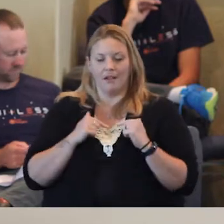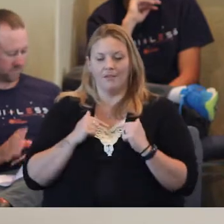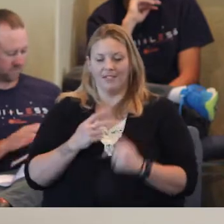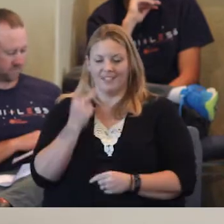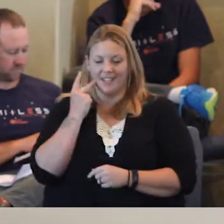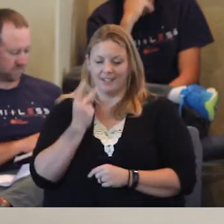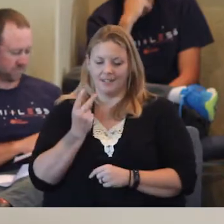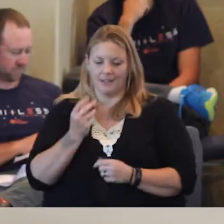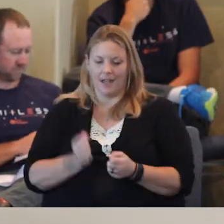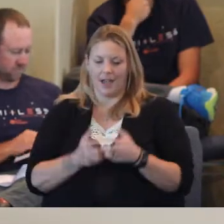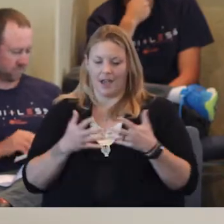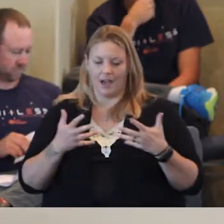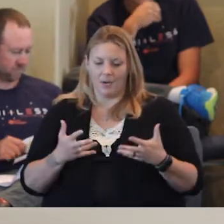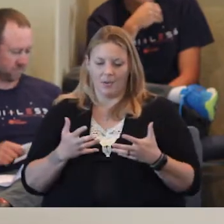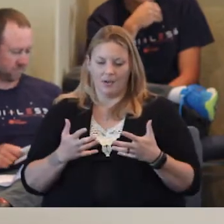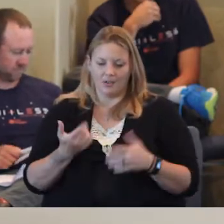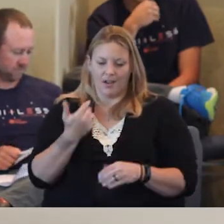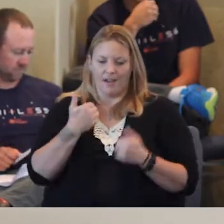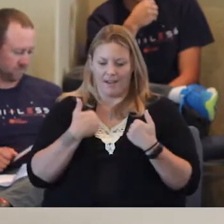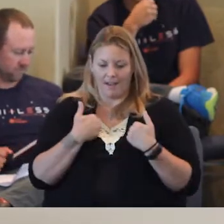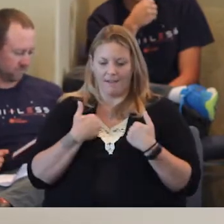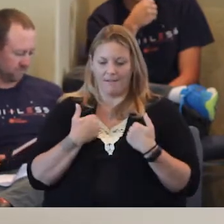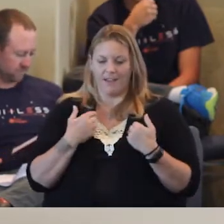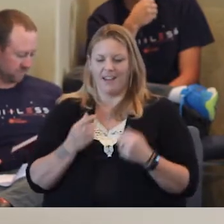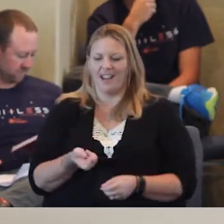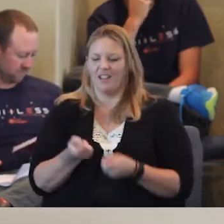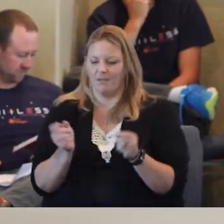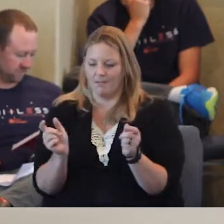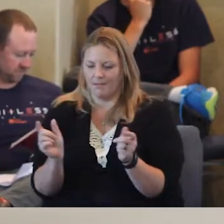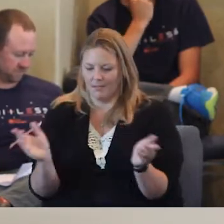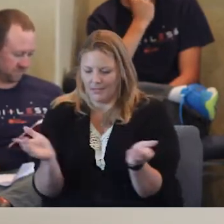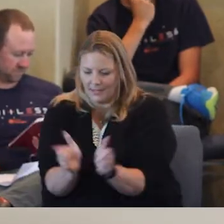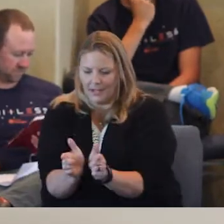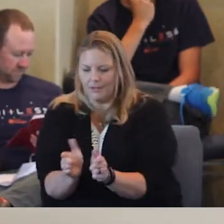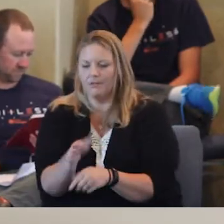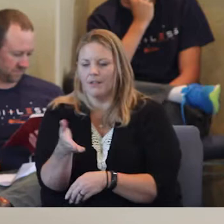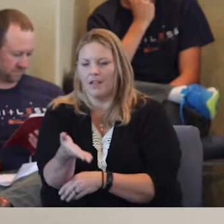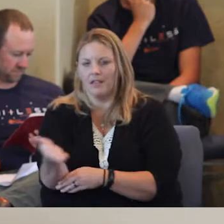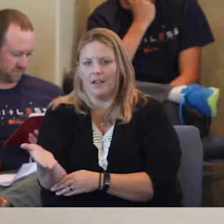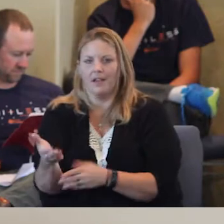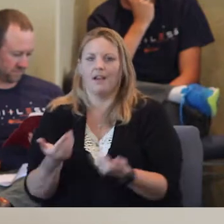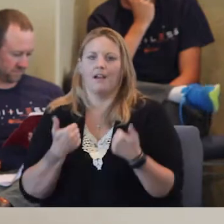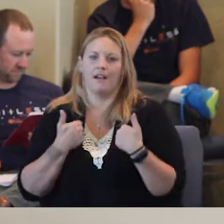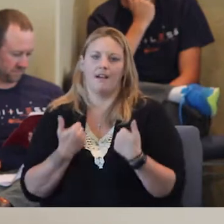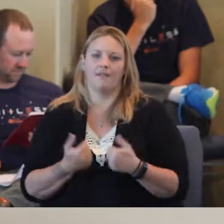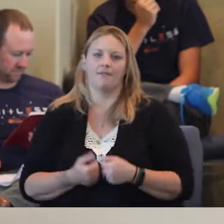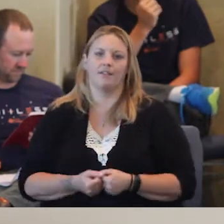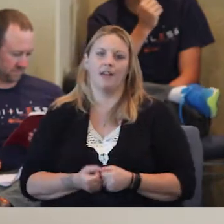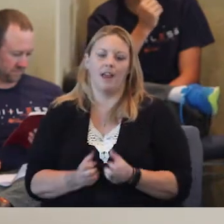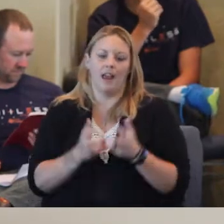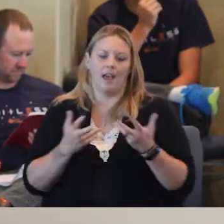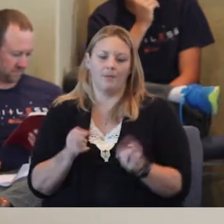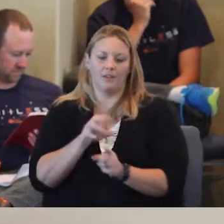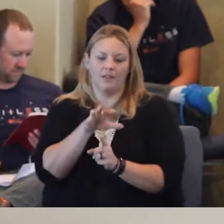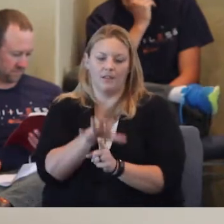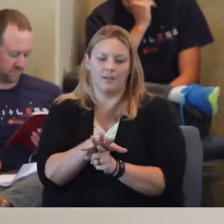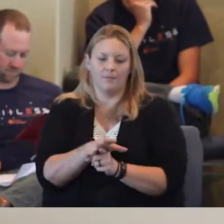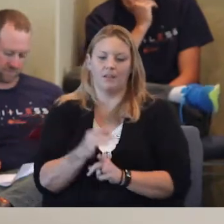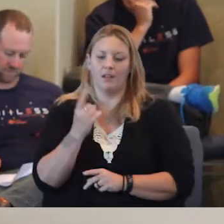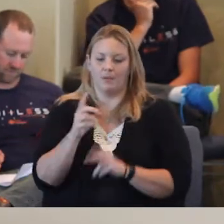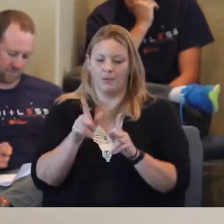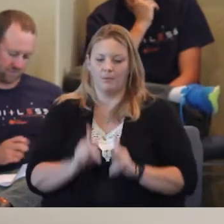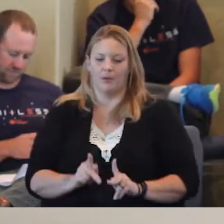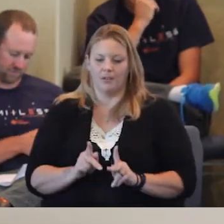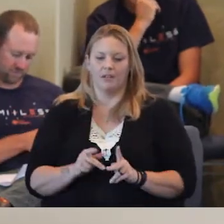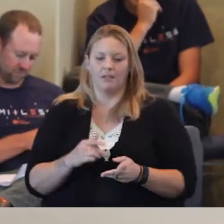how much I actually have and how little they have and how much I can help and how much of an impact I can help, that one person can